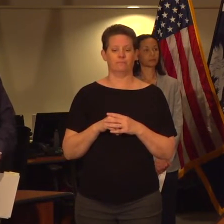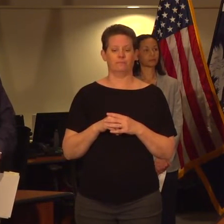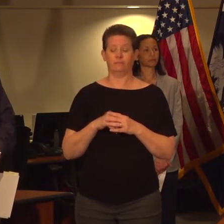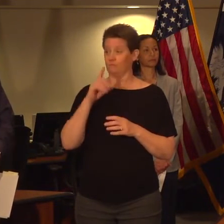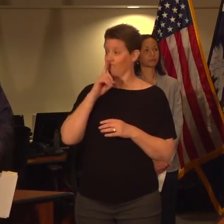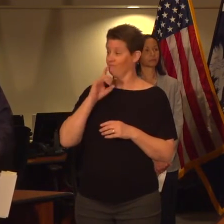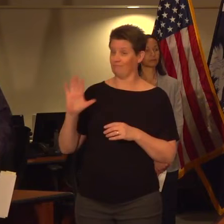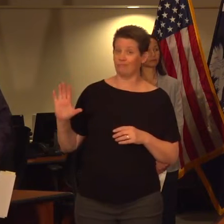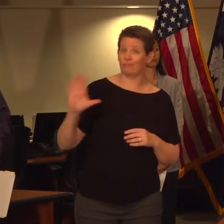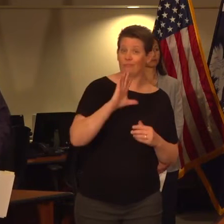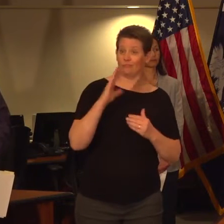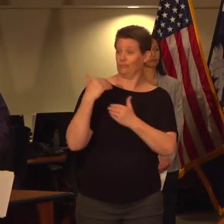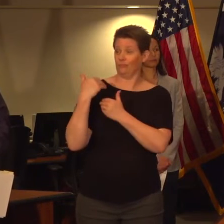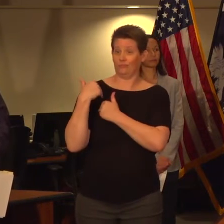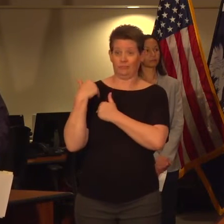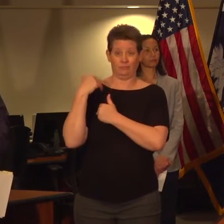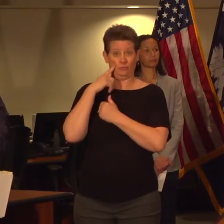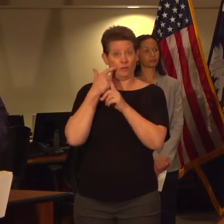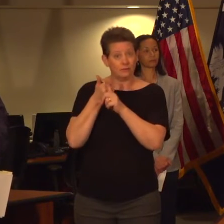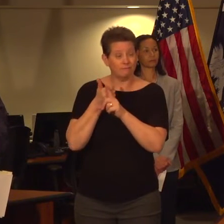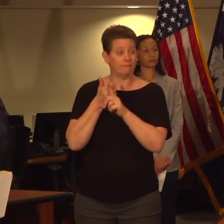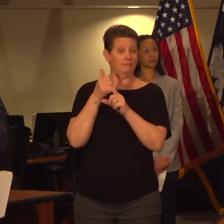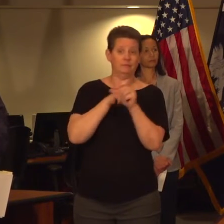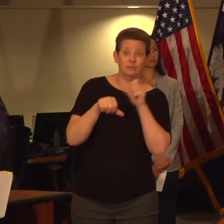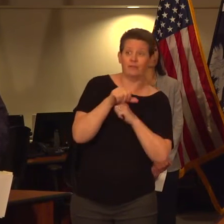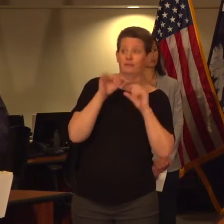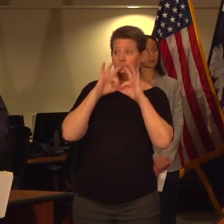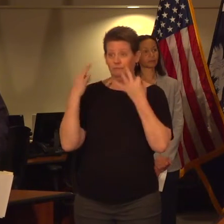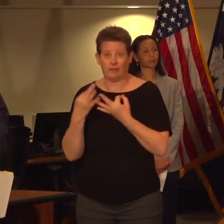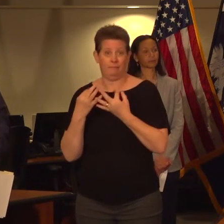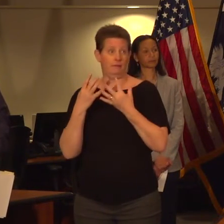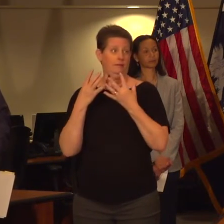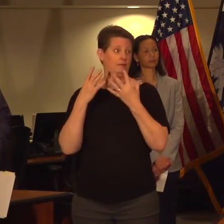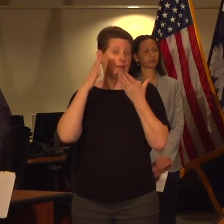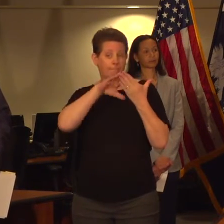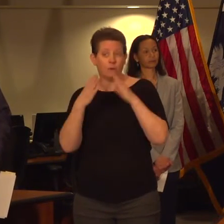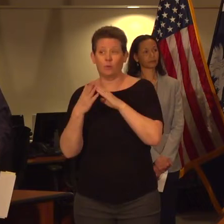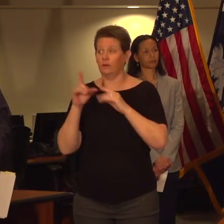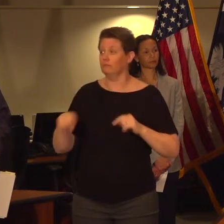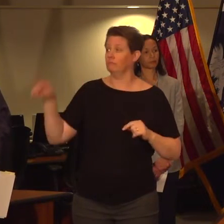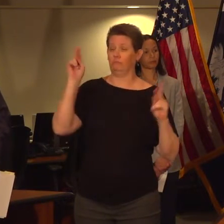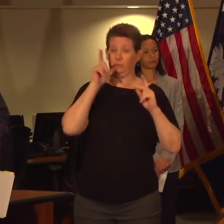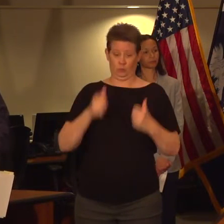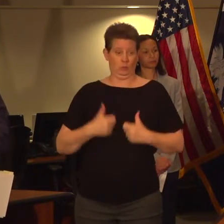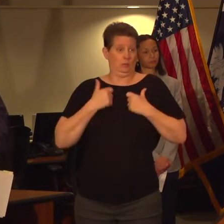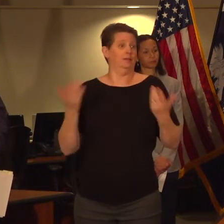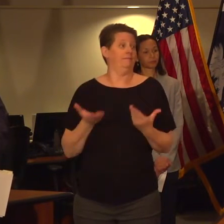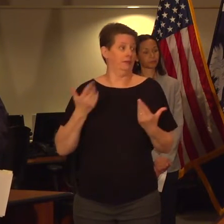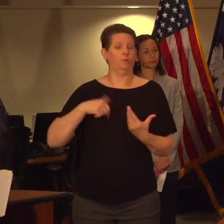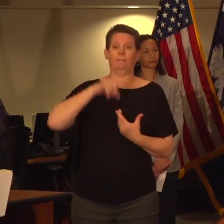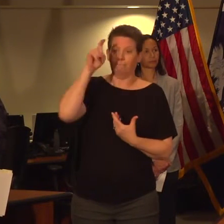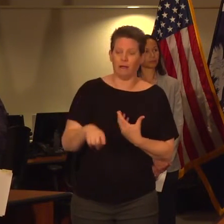to each other and to our family members, but to our other citizens in the state. So